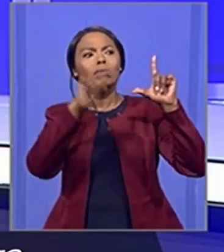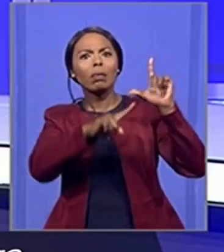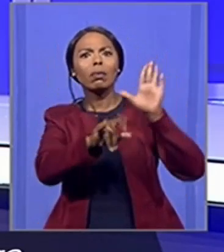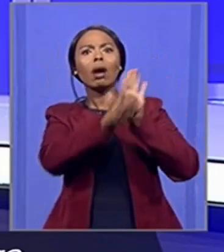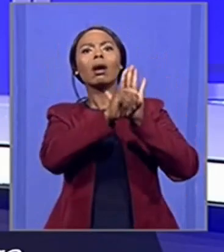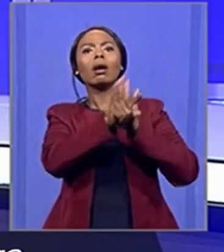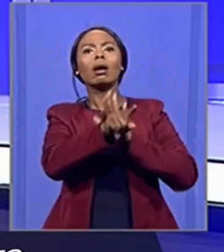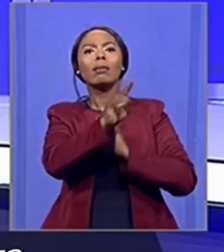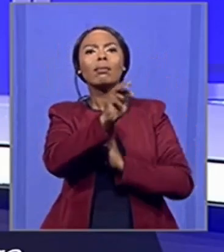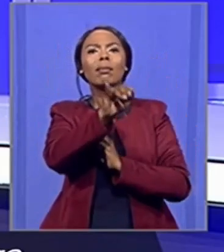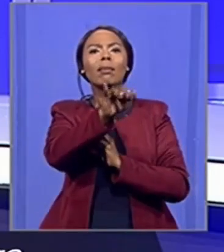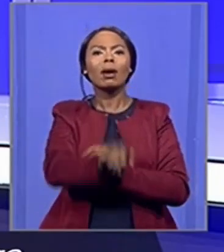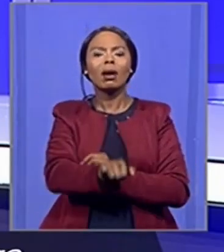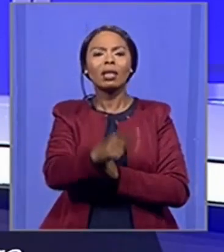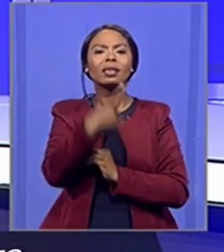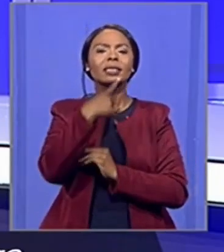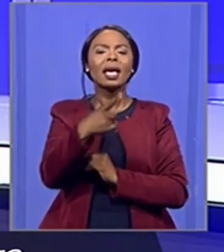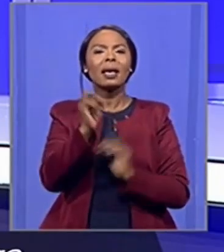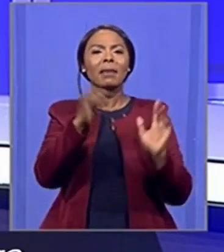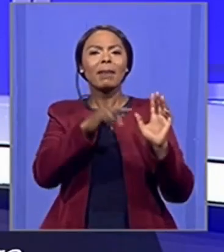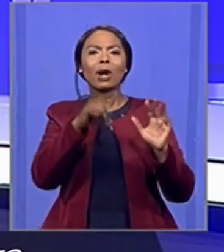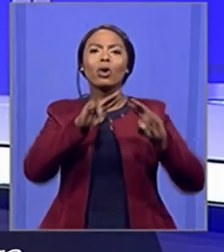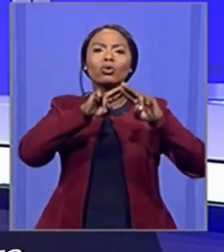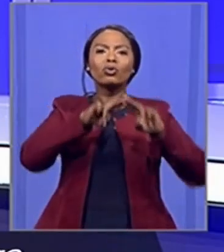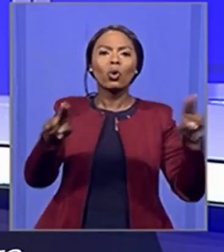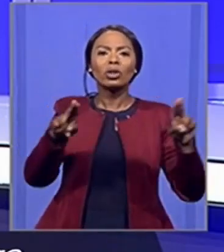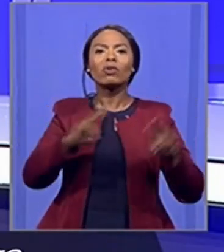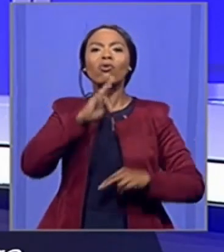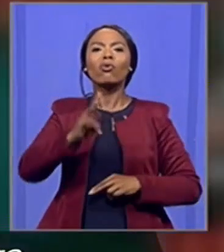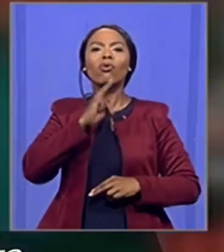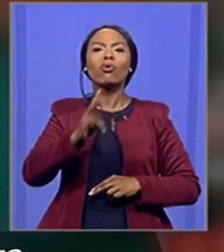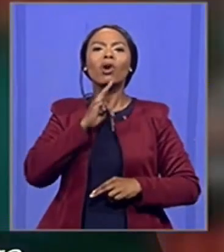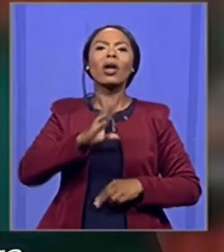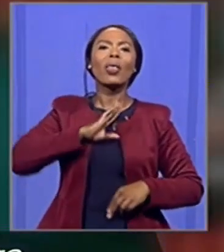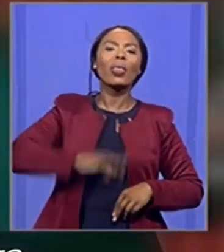Maya ka mangwalo ao a rego "Don't let your voice go